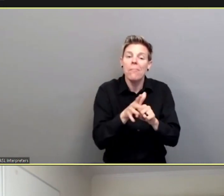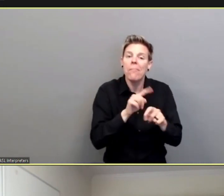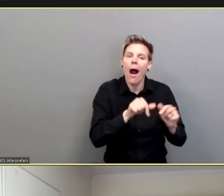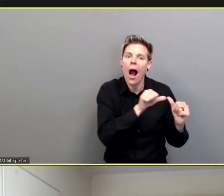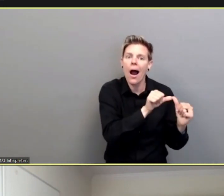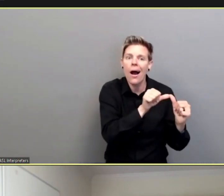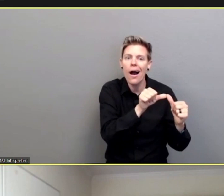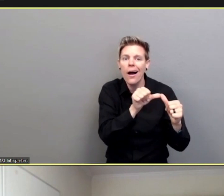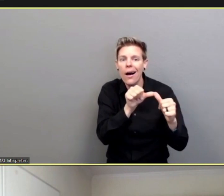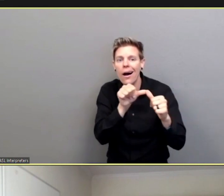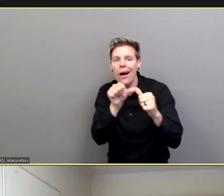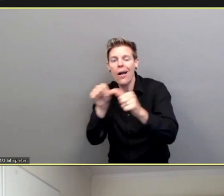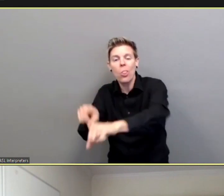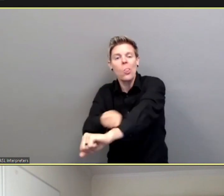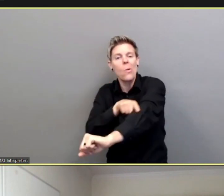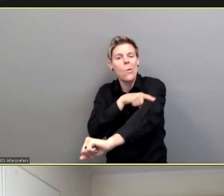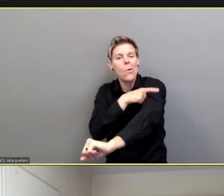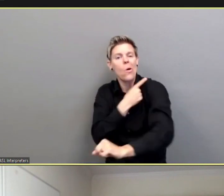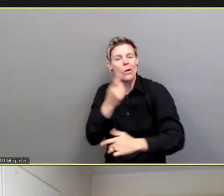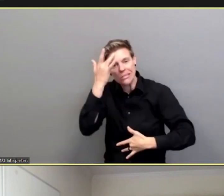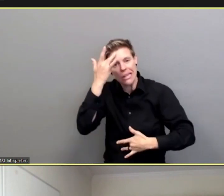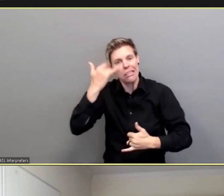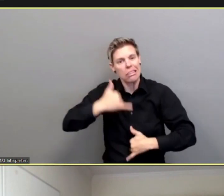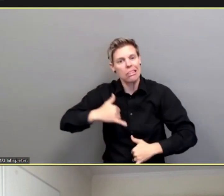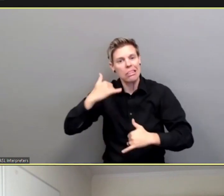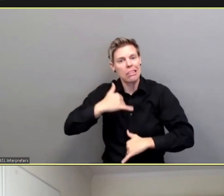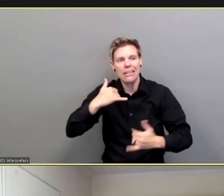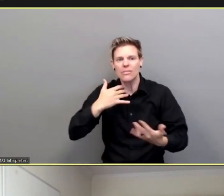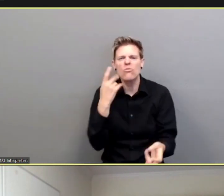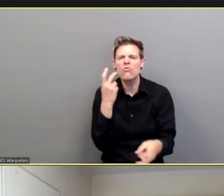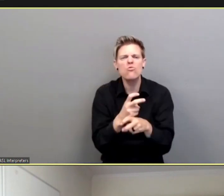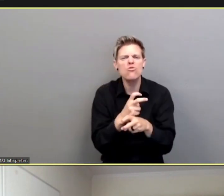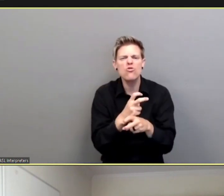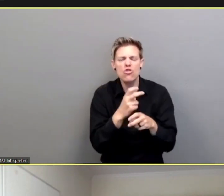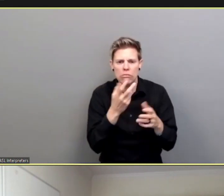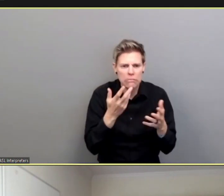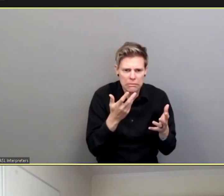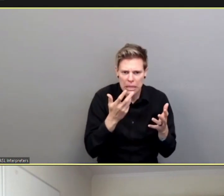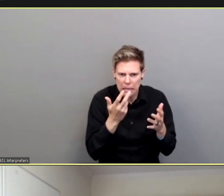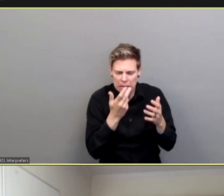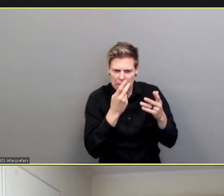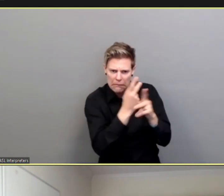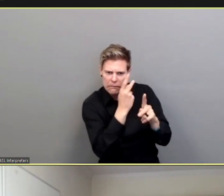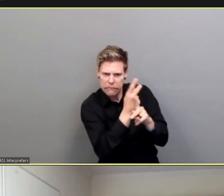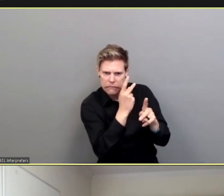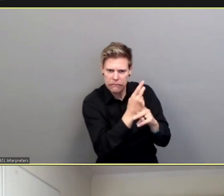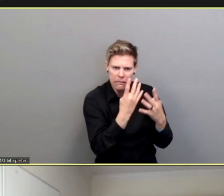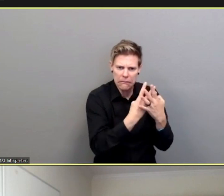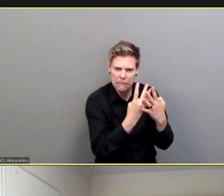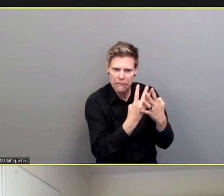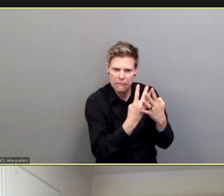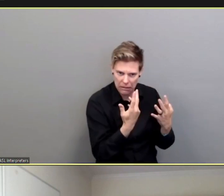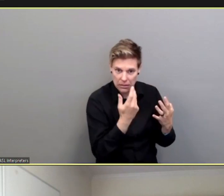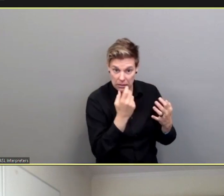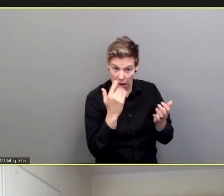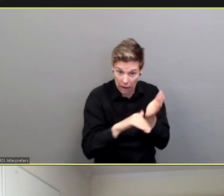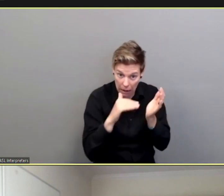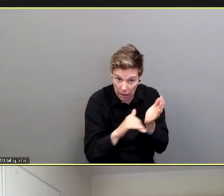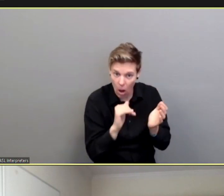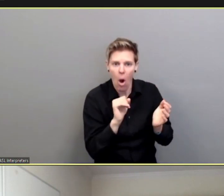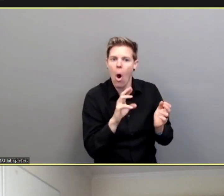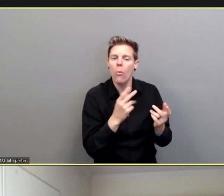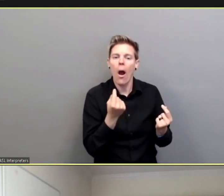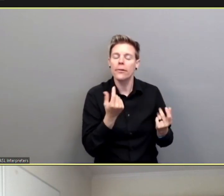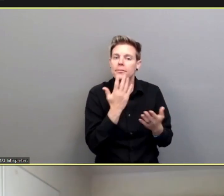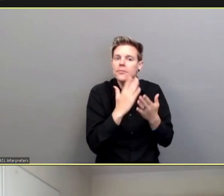who they've tested positive again, and it's because they continue to shed the virus over a long period of time,